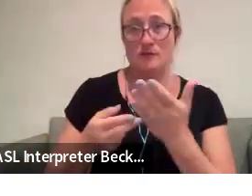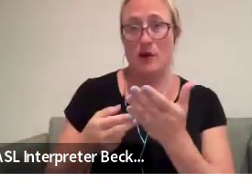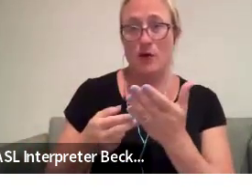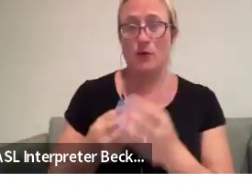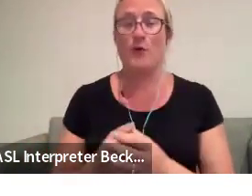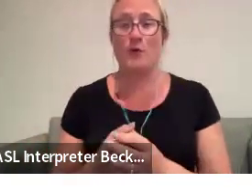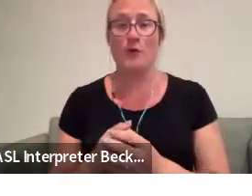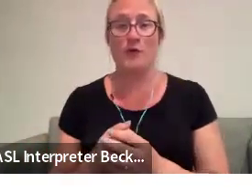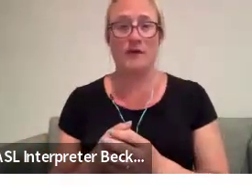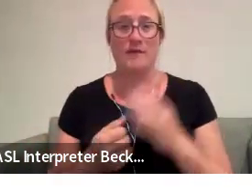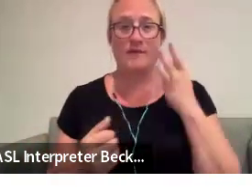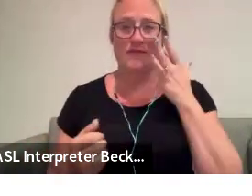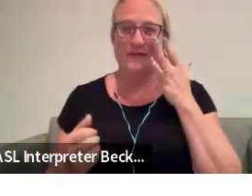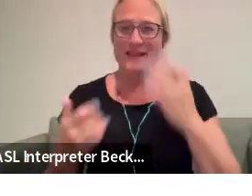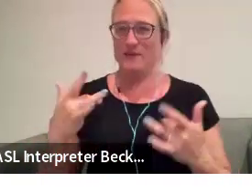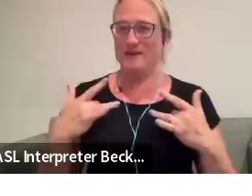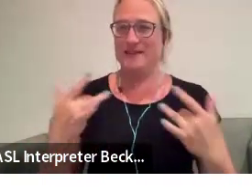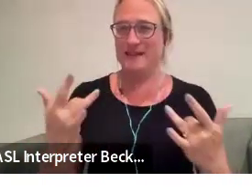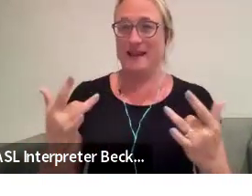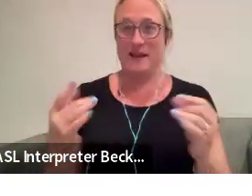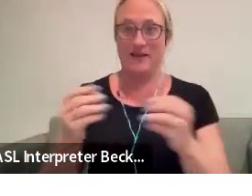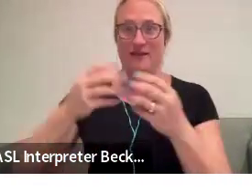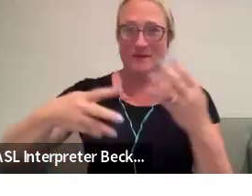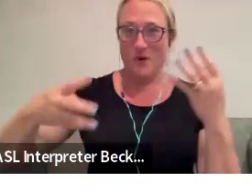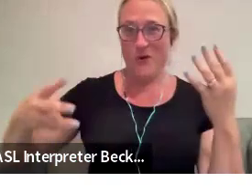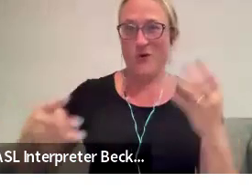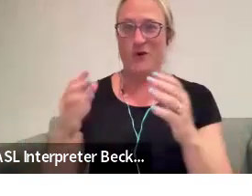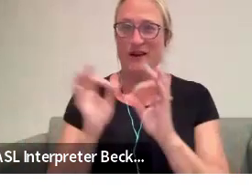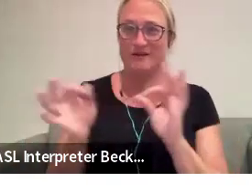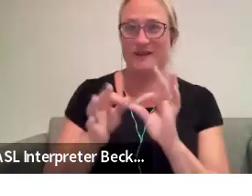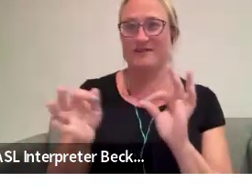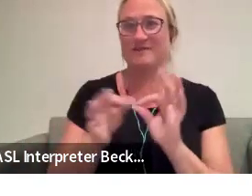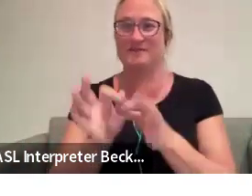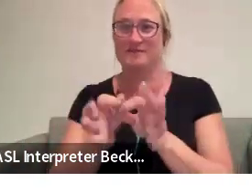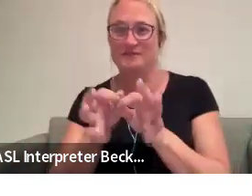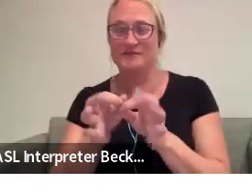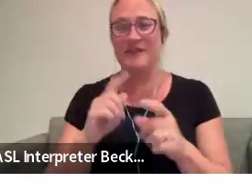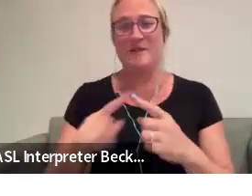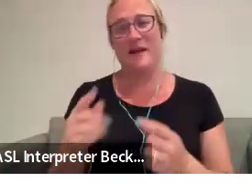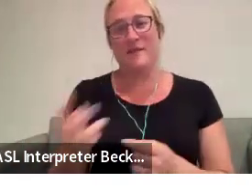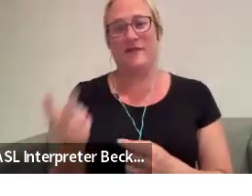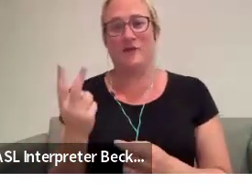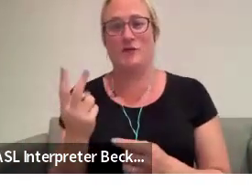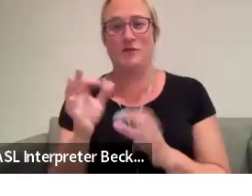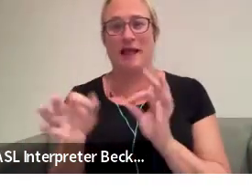us today, but we do usually have many more interpreters, so we're thankful for the two that we have today.